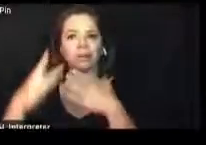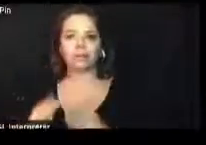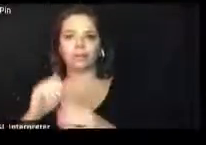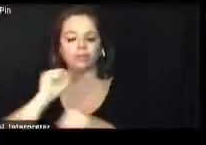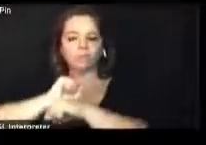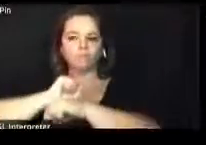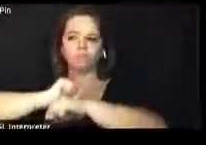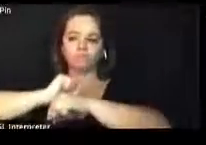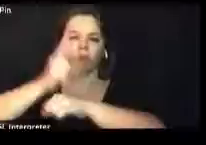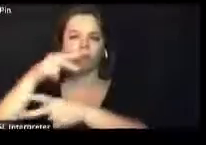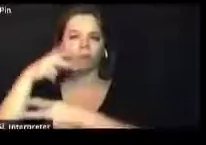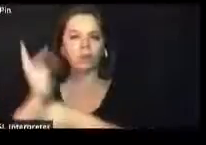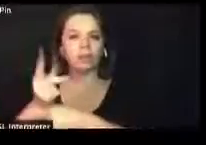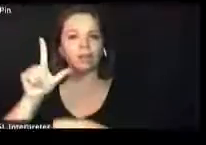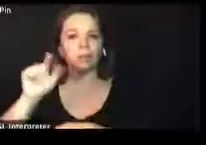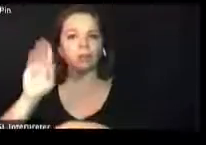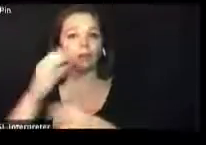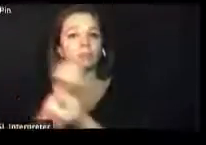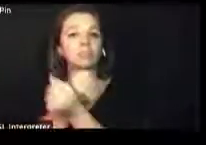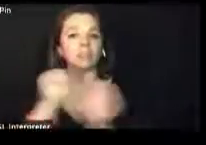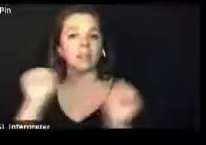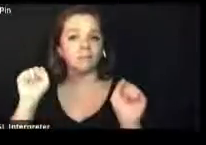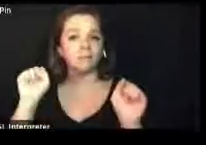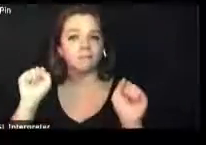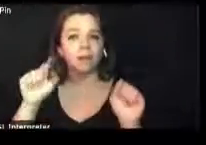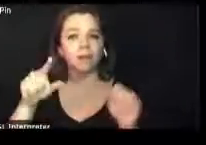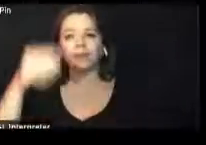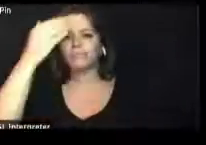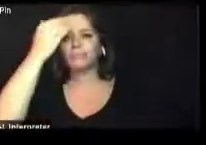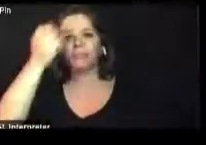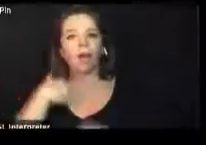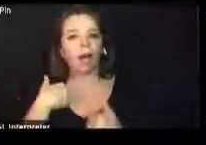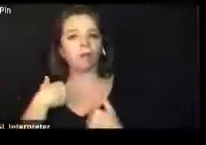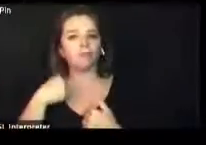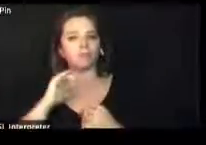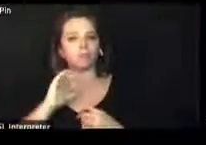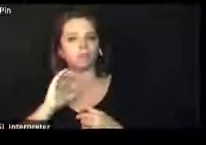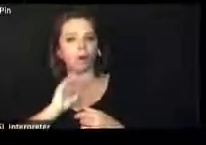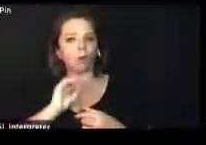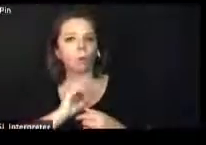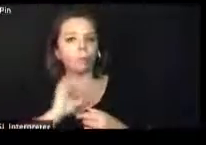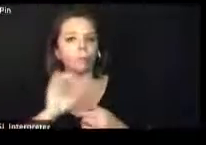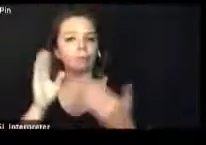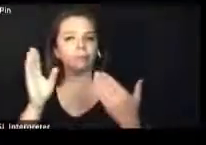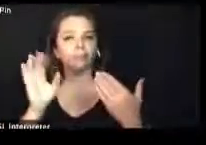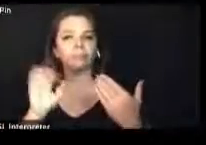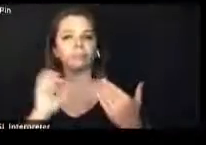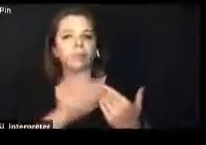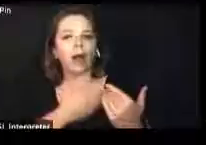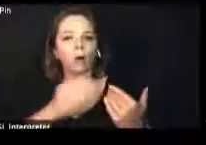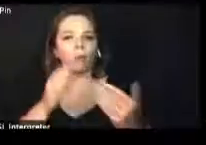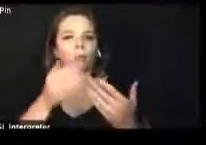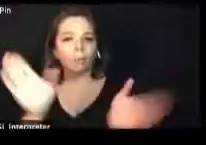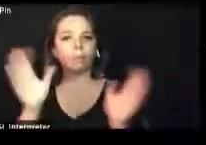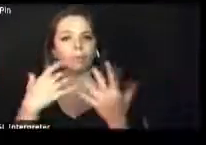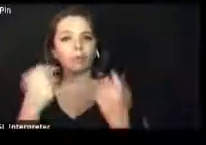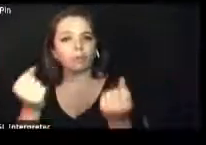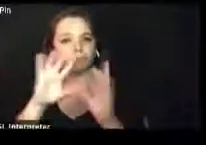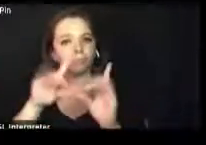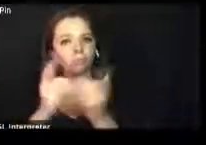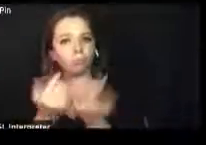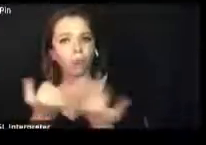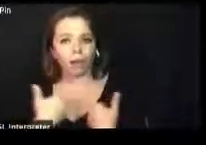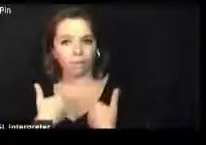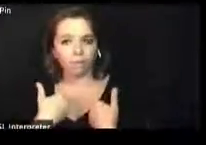safe. And as you know, we have our own public health department. And so it's a